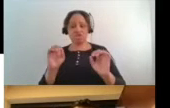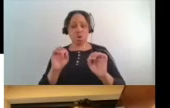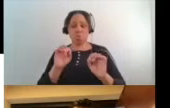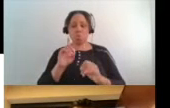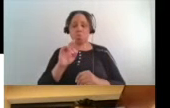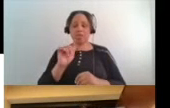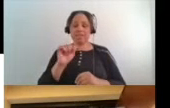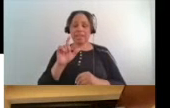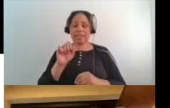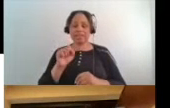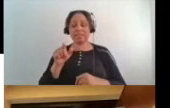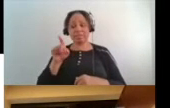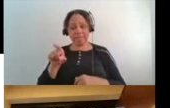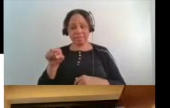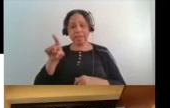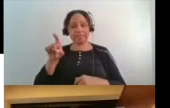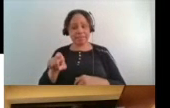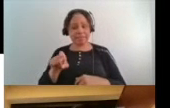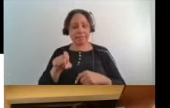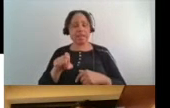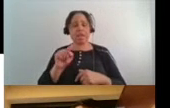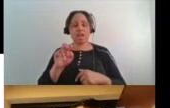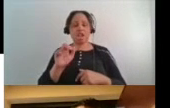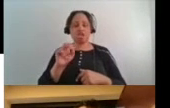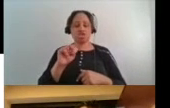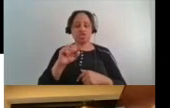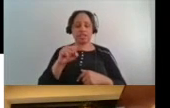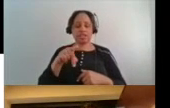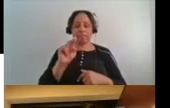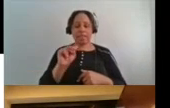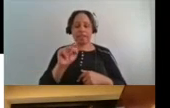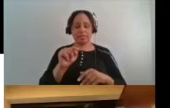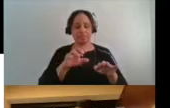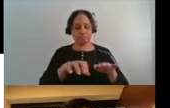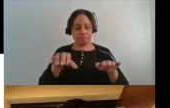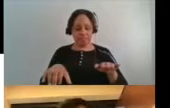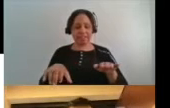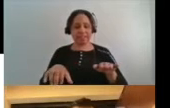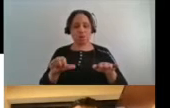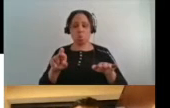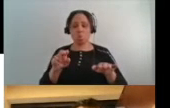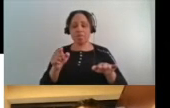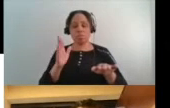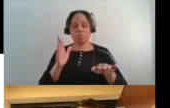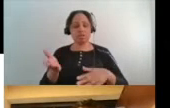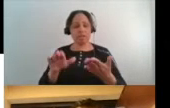And so we have both options in the U.S., deceased donation, living donation, but being a living liver donor is